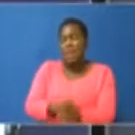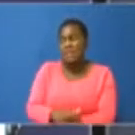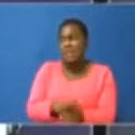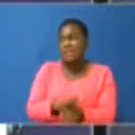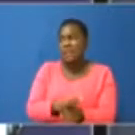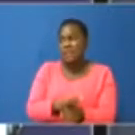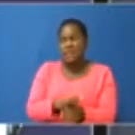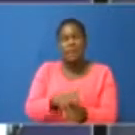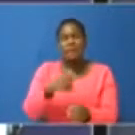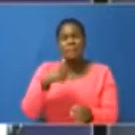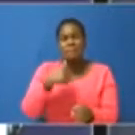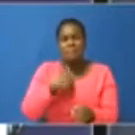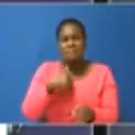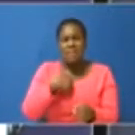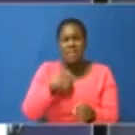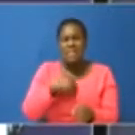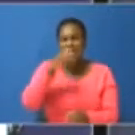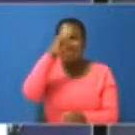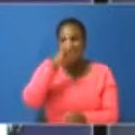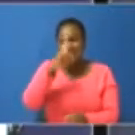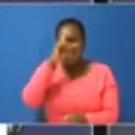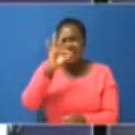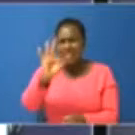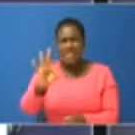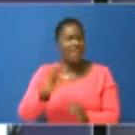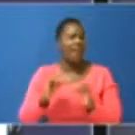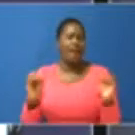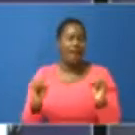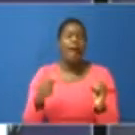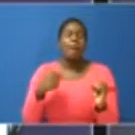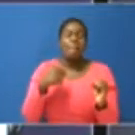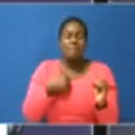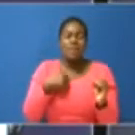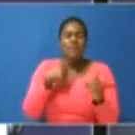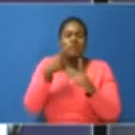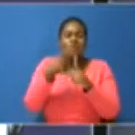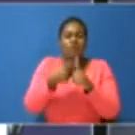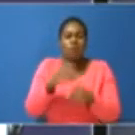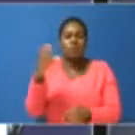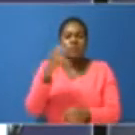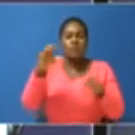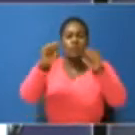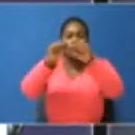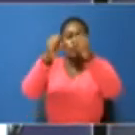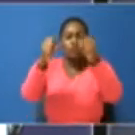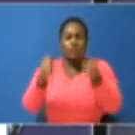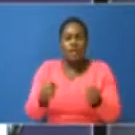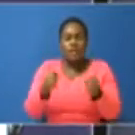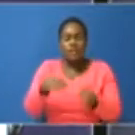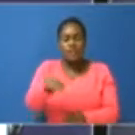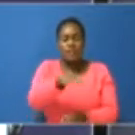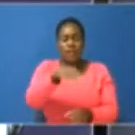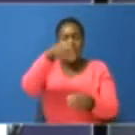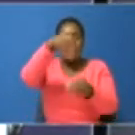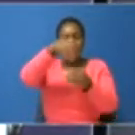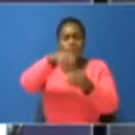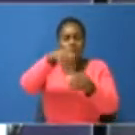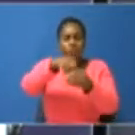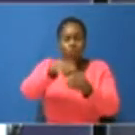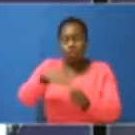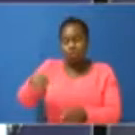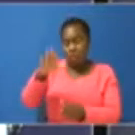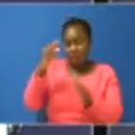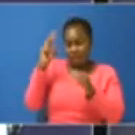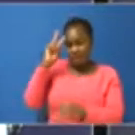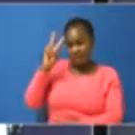definitely not not going to be as strict as professor there i come from a civil society perspective an inclusion perspective and